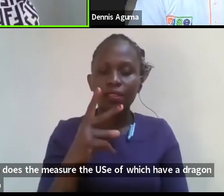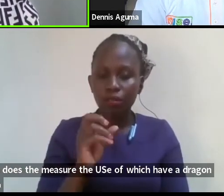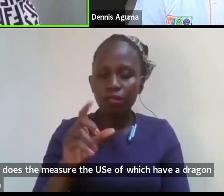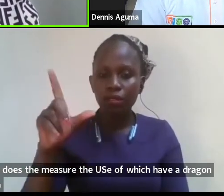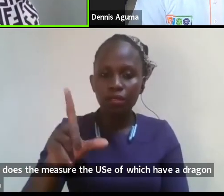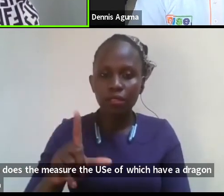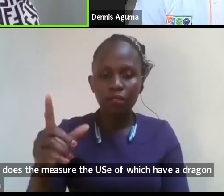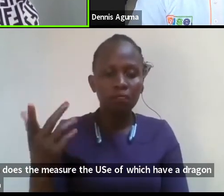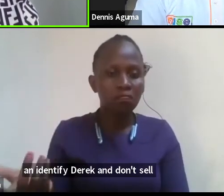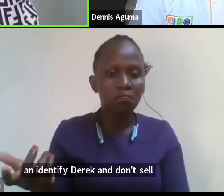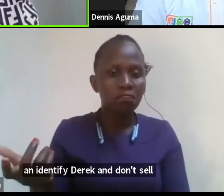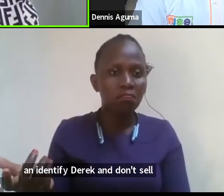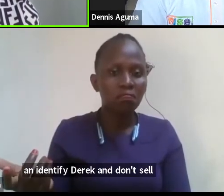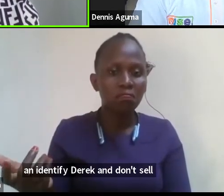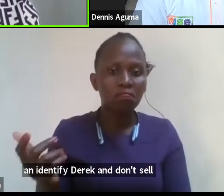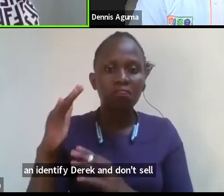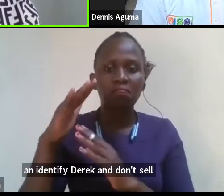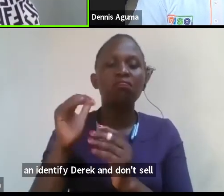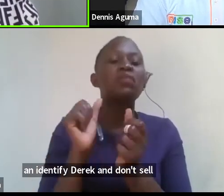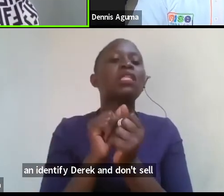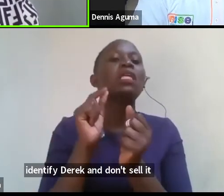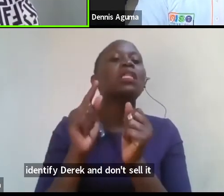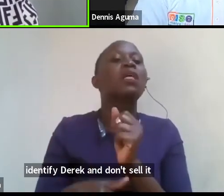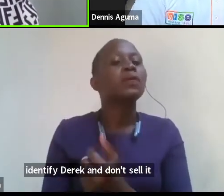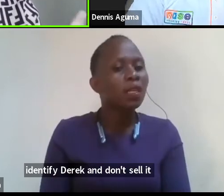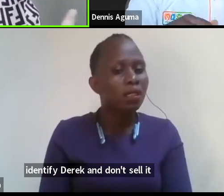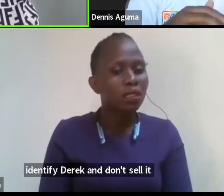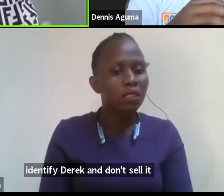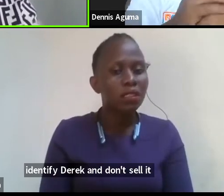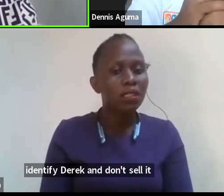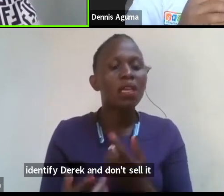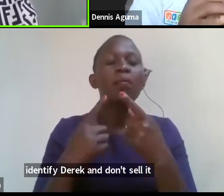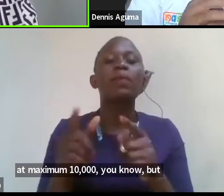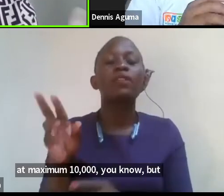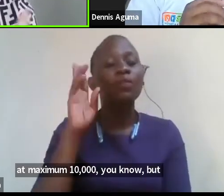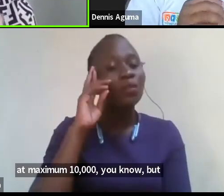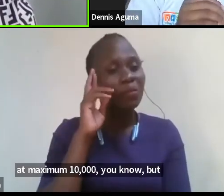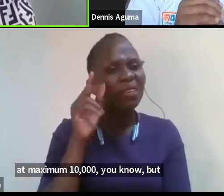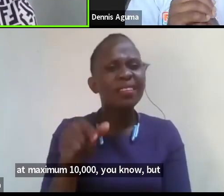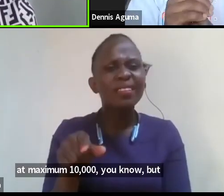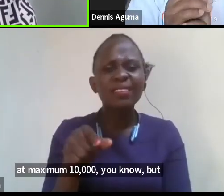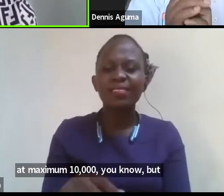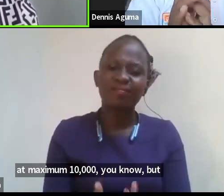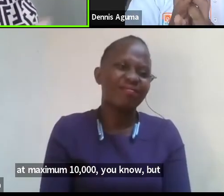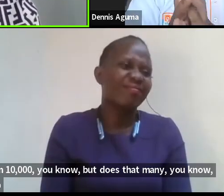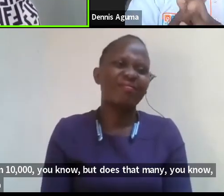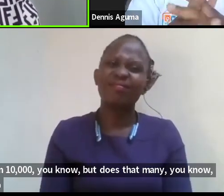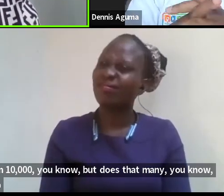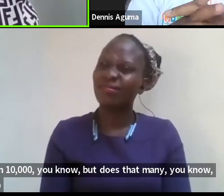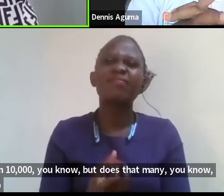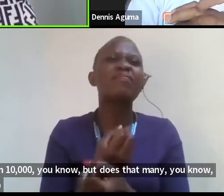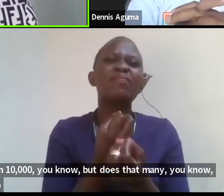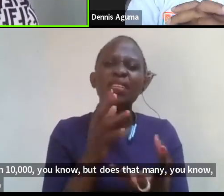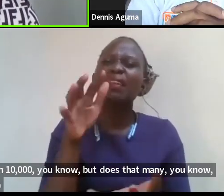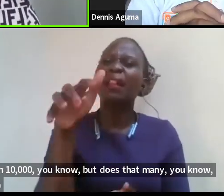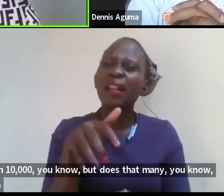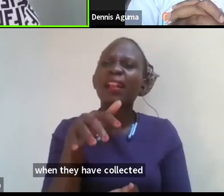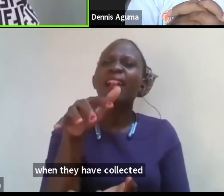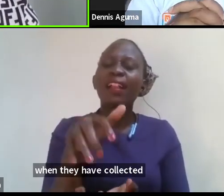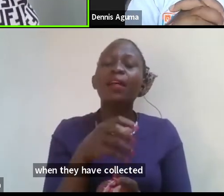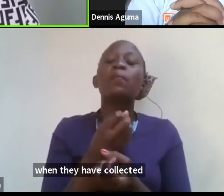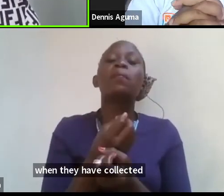at maximum 10,000, you know. But those are many, you know, when they have collected, many of them after a